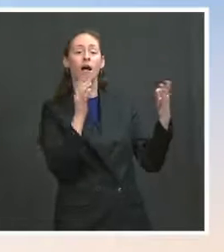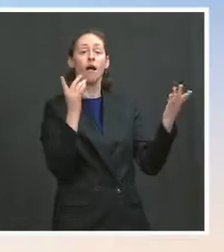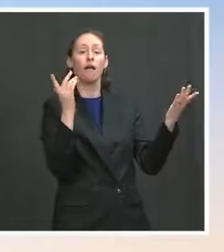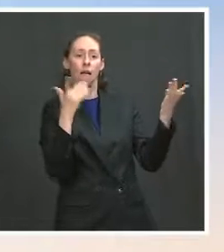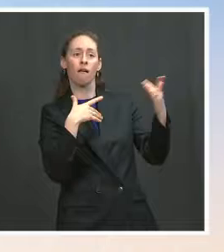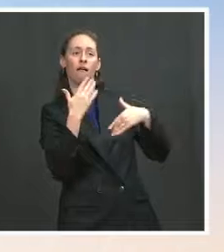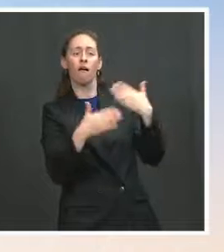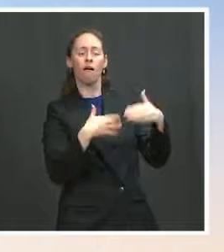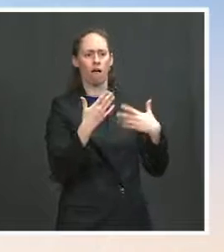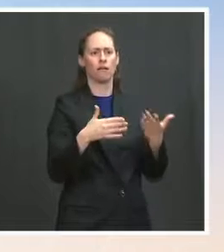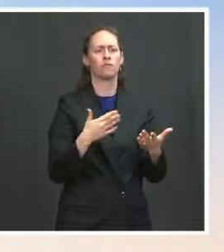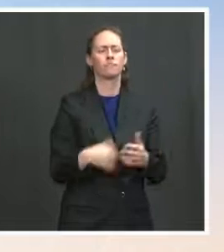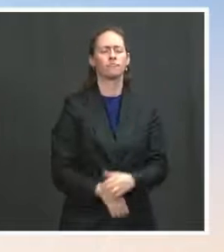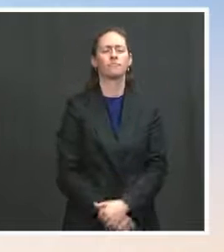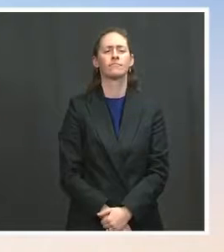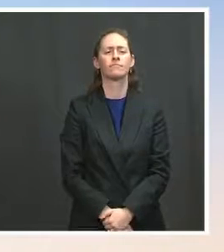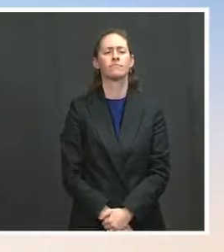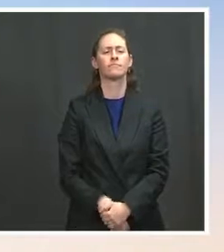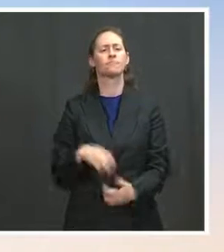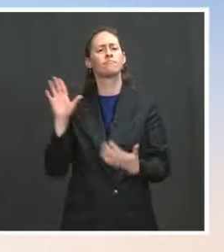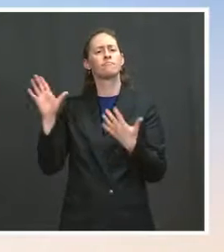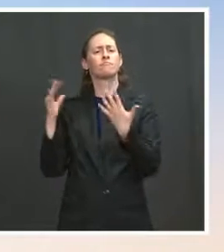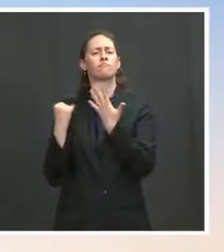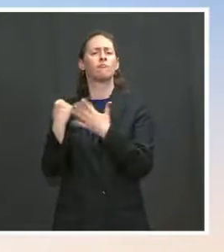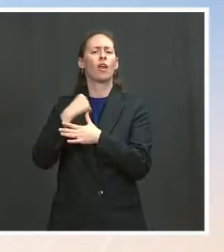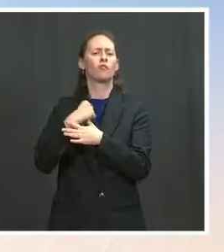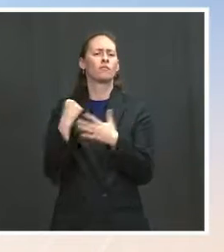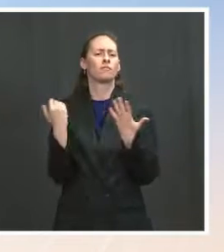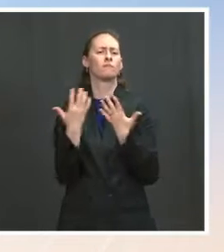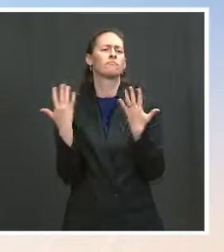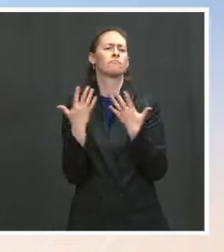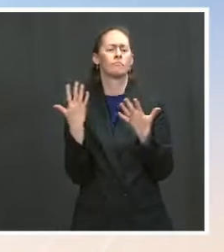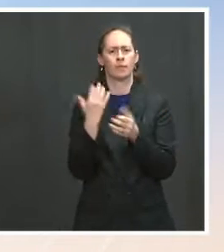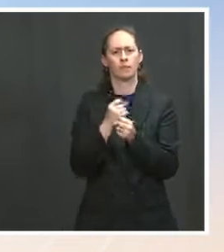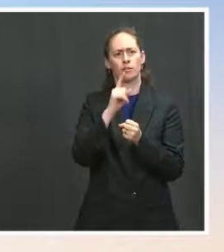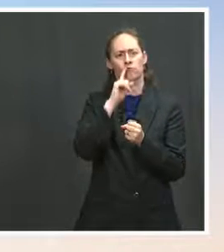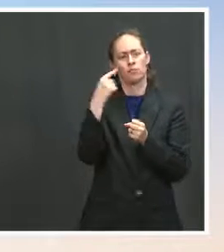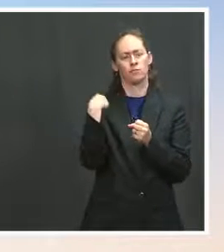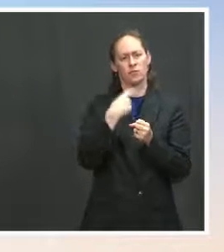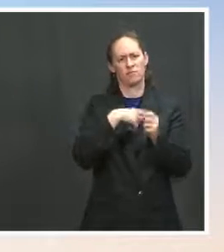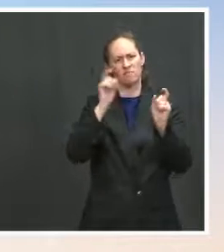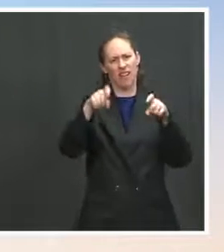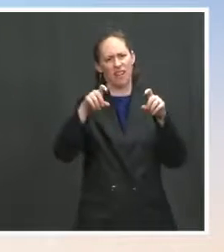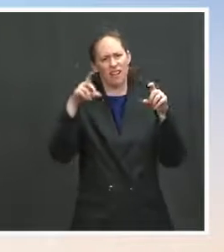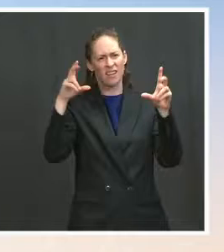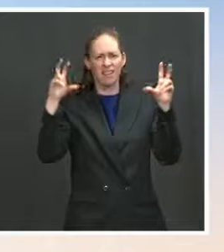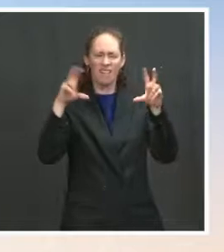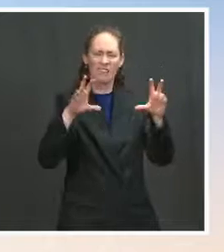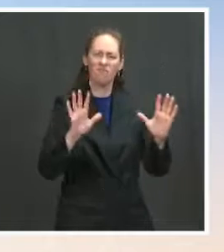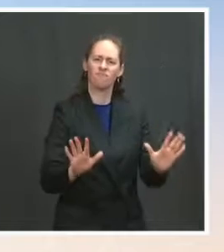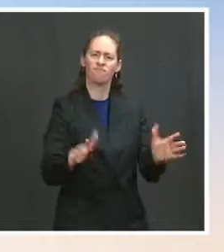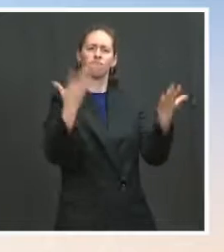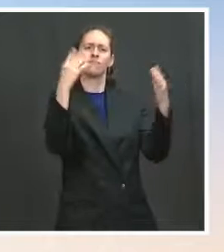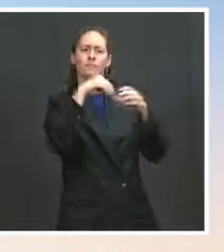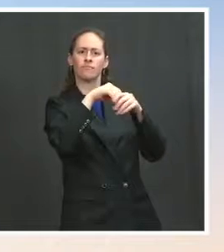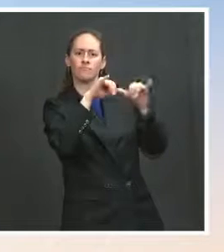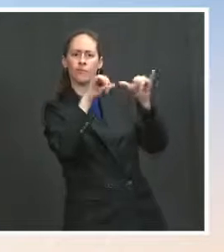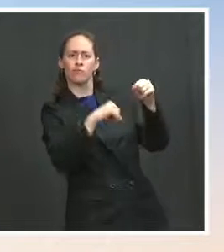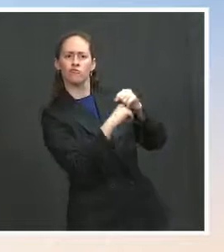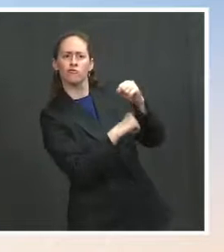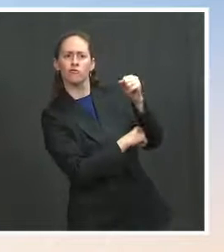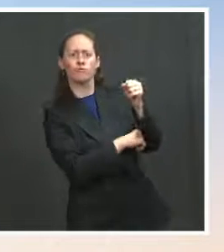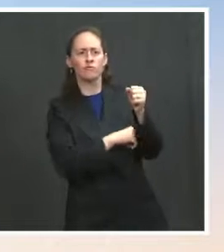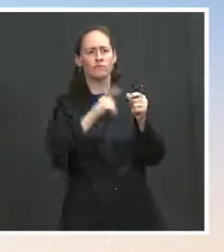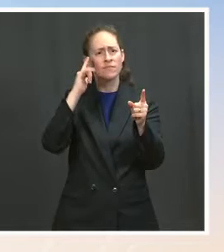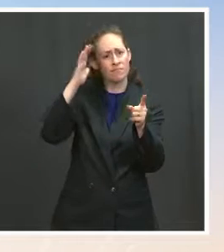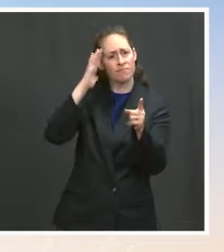including ensuring that we're investing in infrastructure of the future, and there are areas that are personally important to him. Making sure